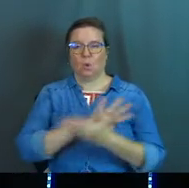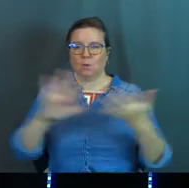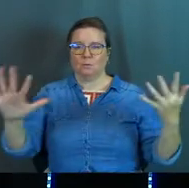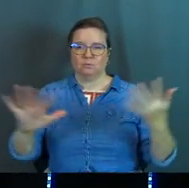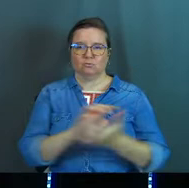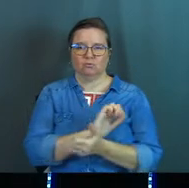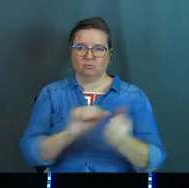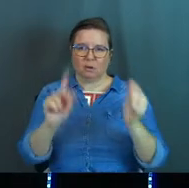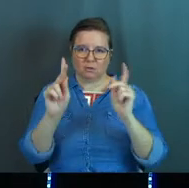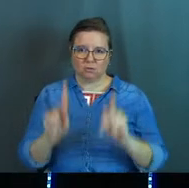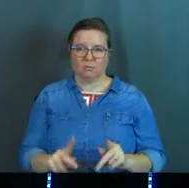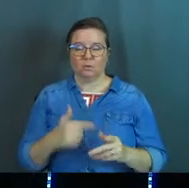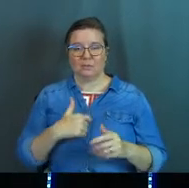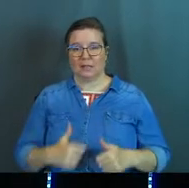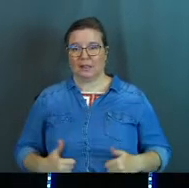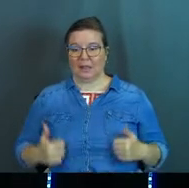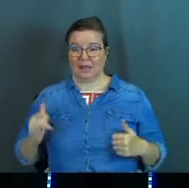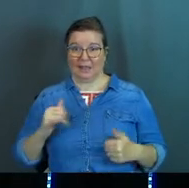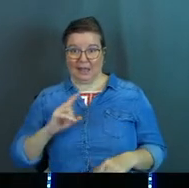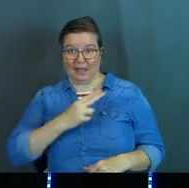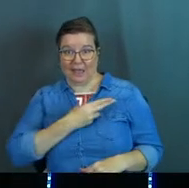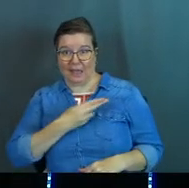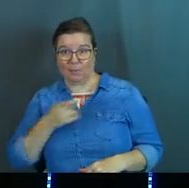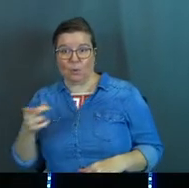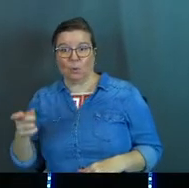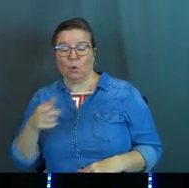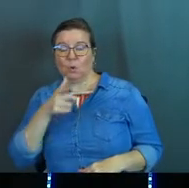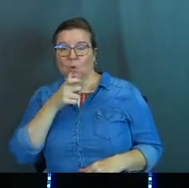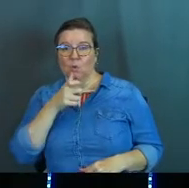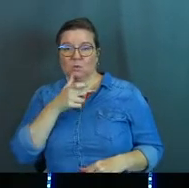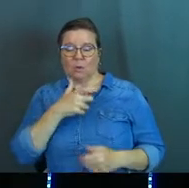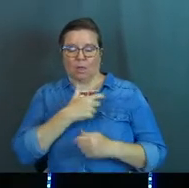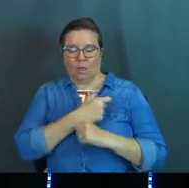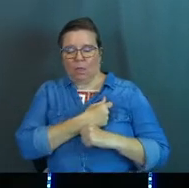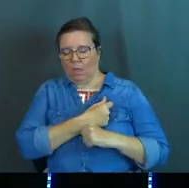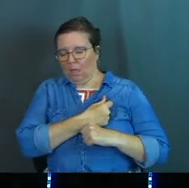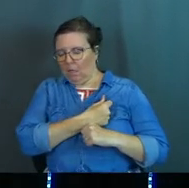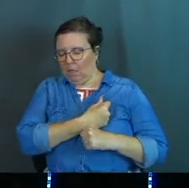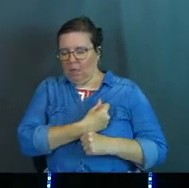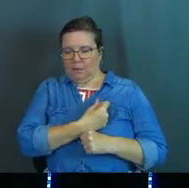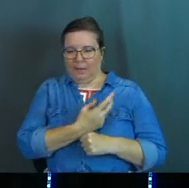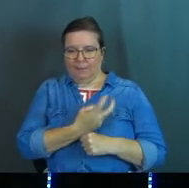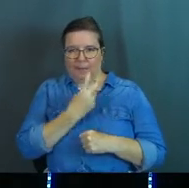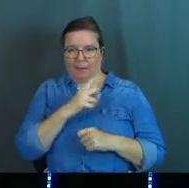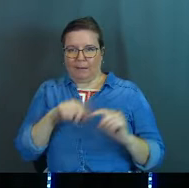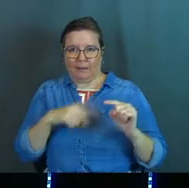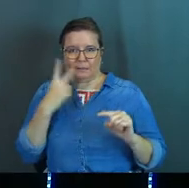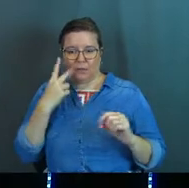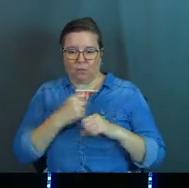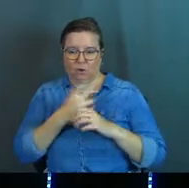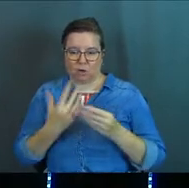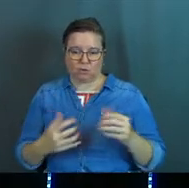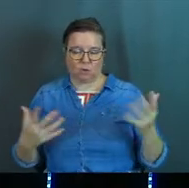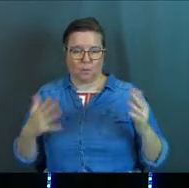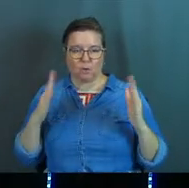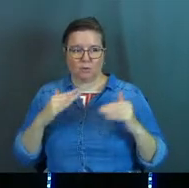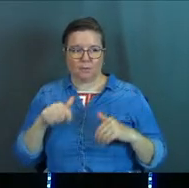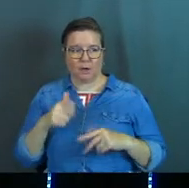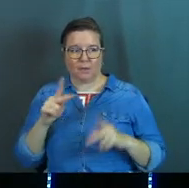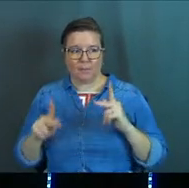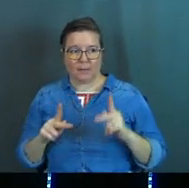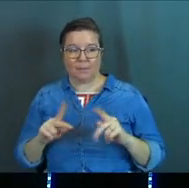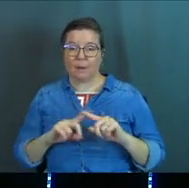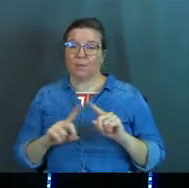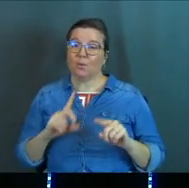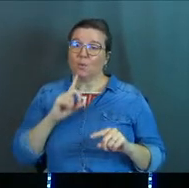in a person's life. It's a person like Haman who is so bound up and they're so blind and they're causing so much trouble for other